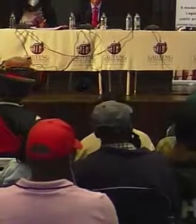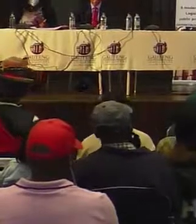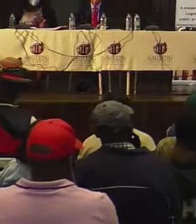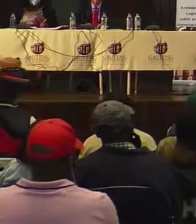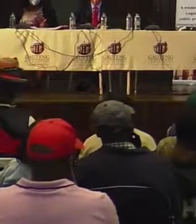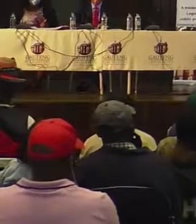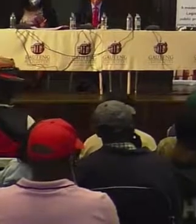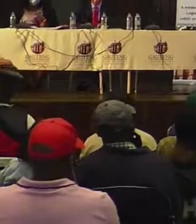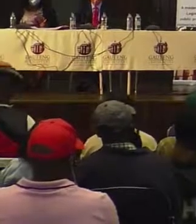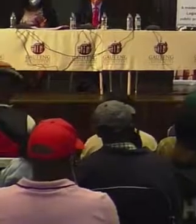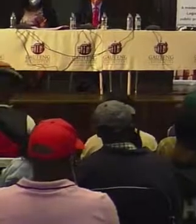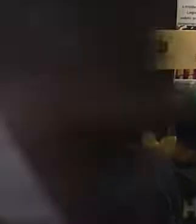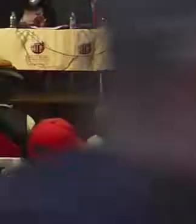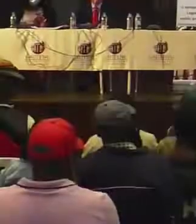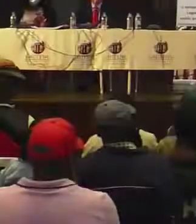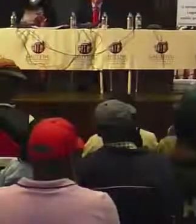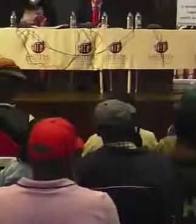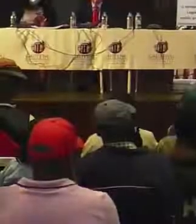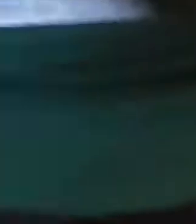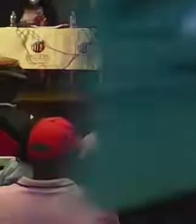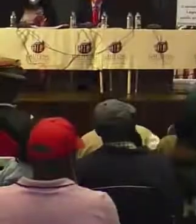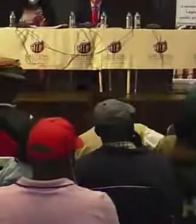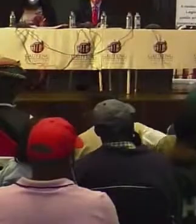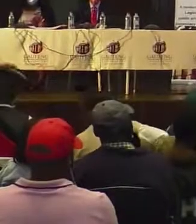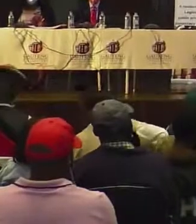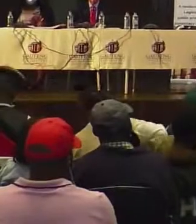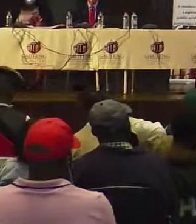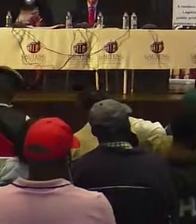No, thanks, Member Kekana.